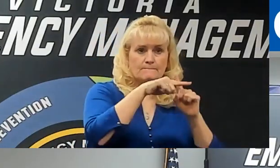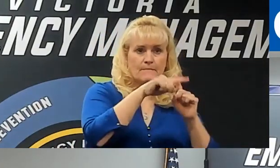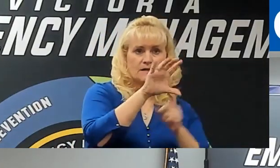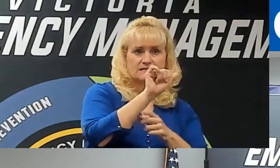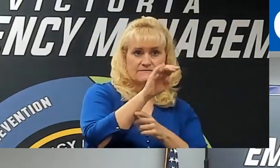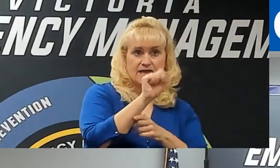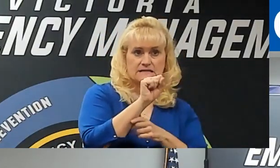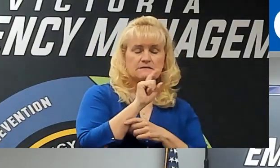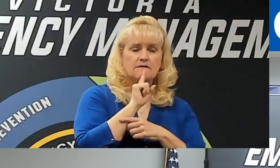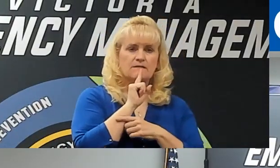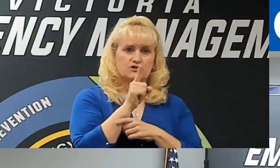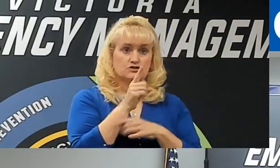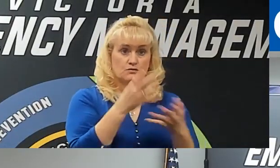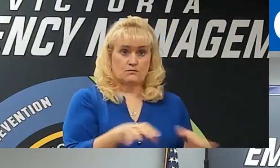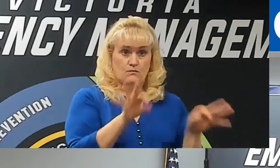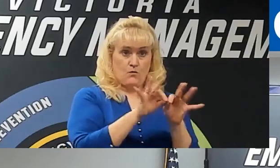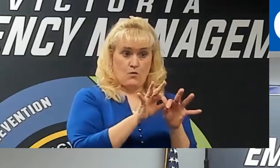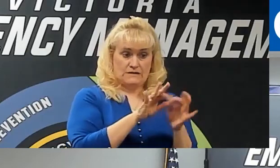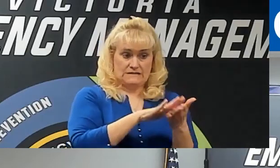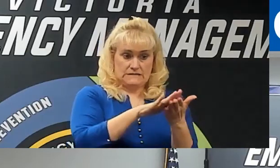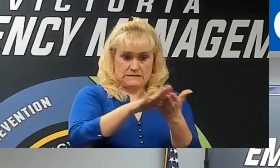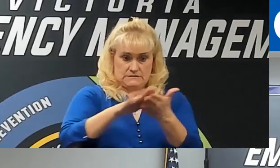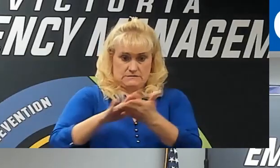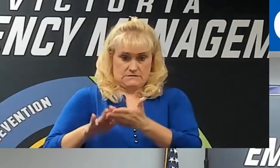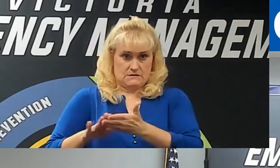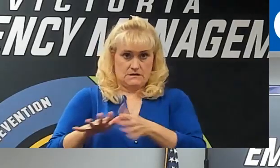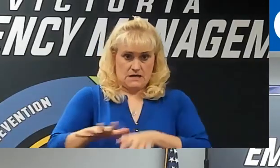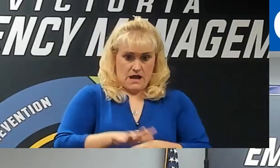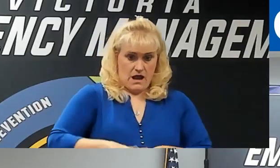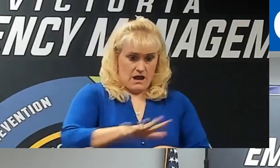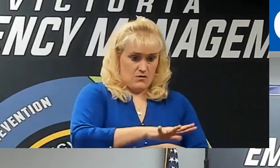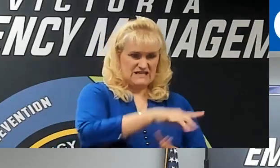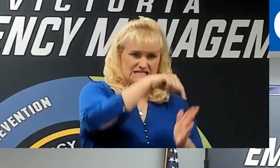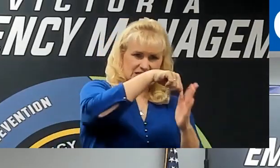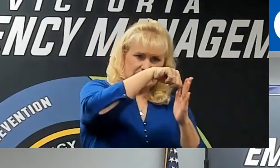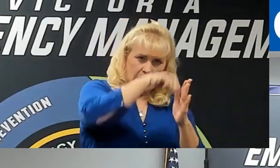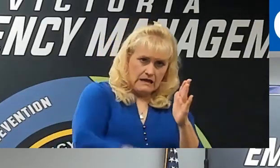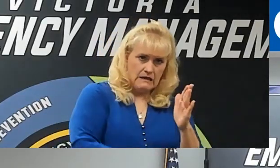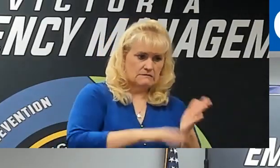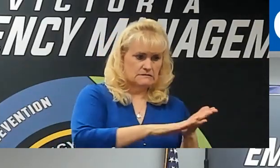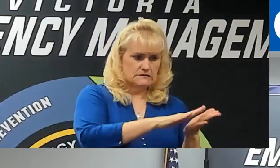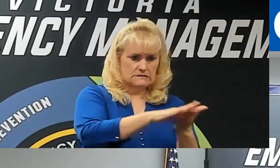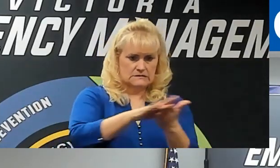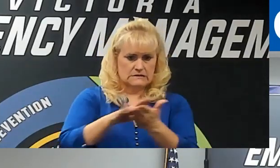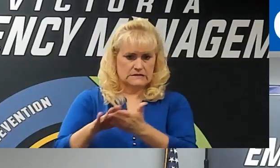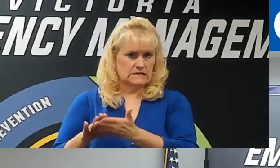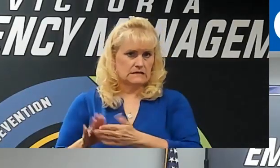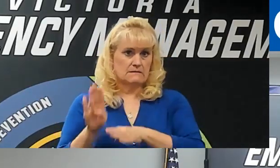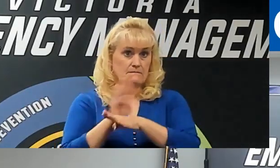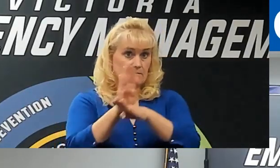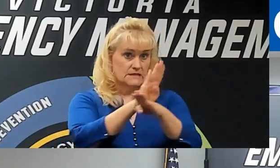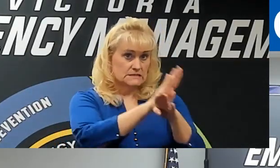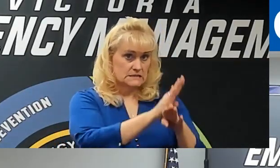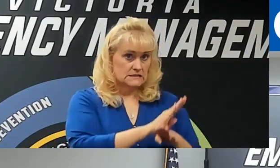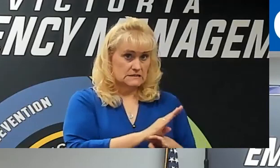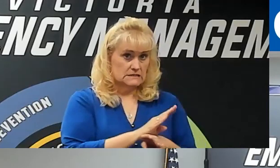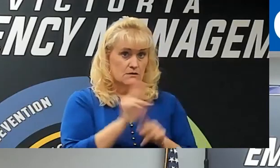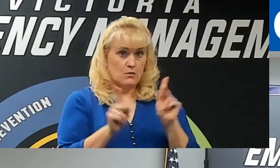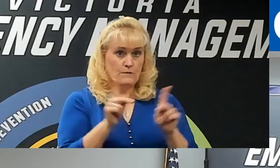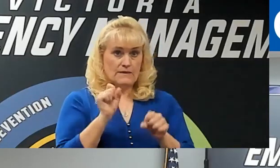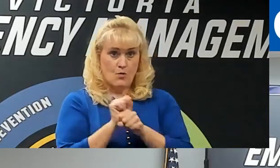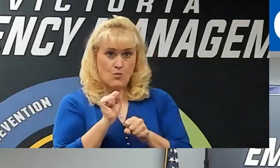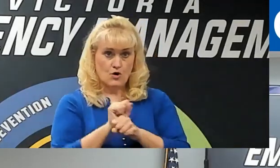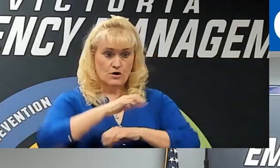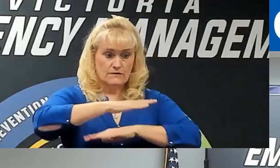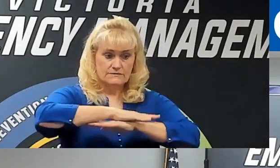Just want to make sure it's important to clean those areas, do an intense cleaning of those areas if it's in a business where those folks may work around their desk and the